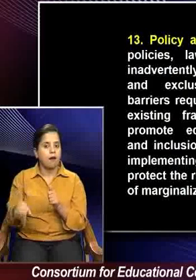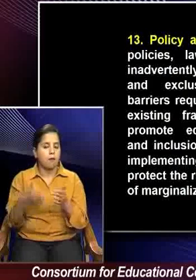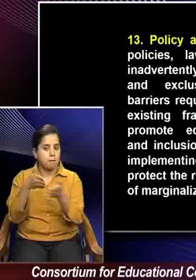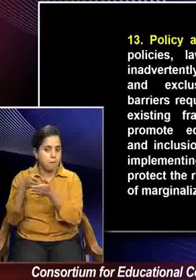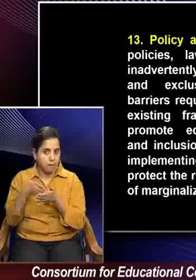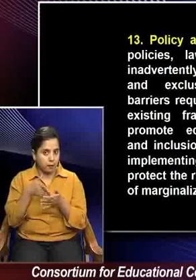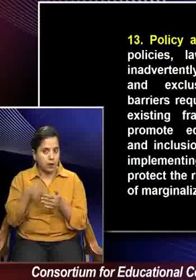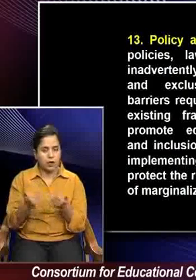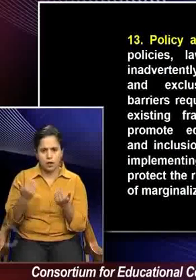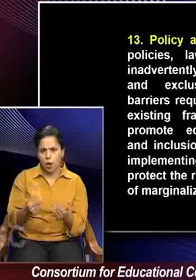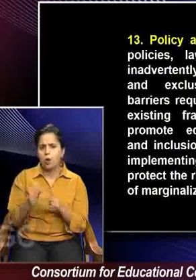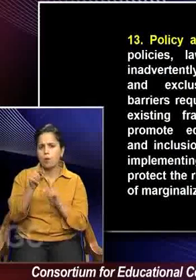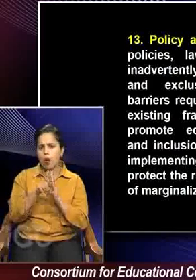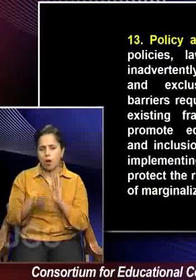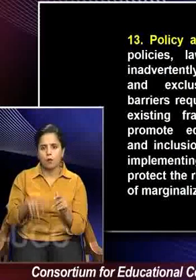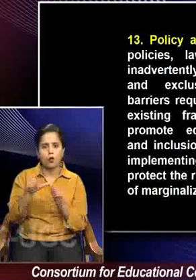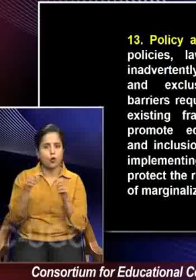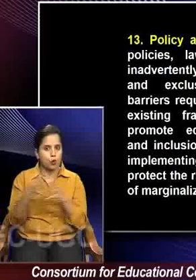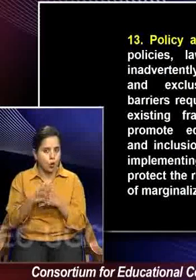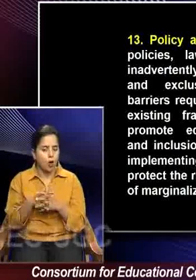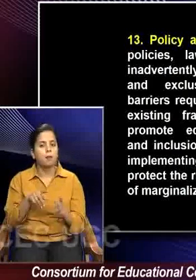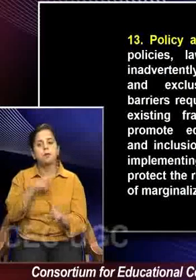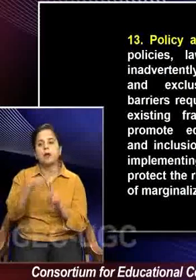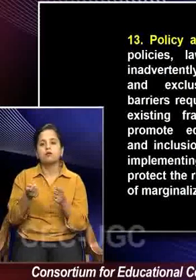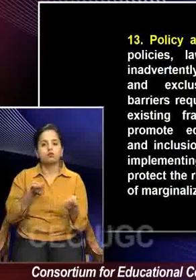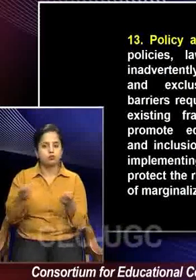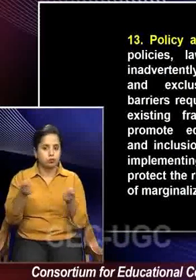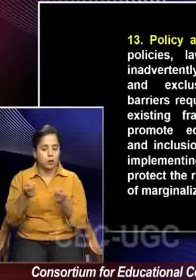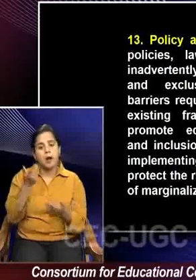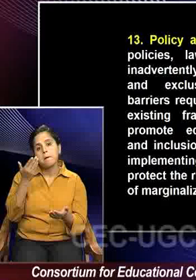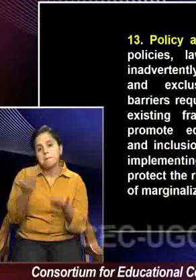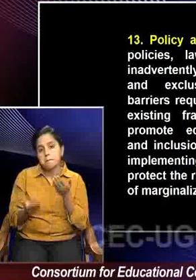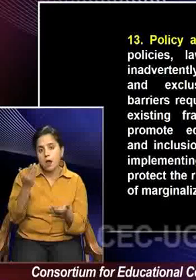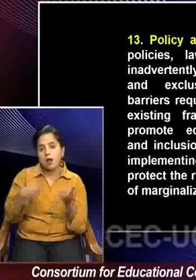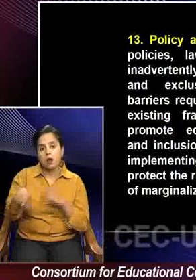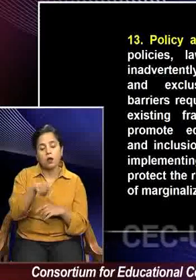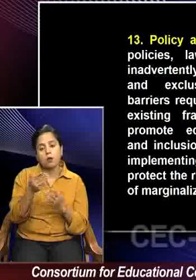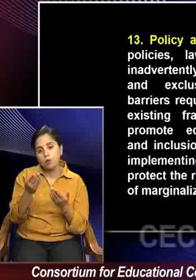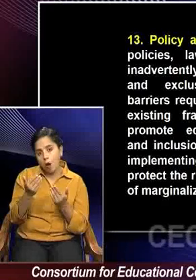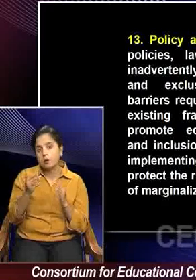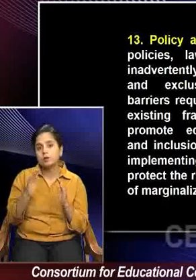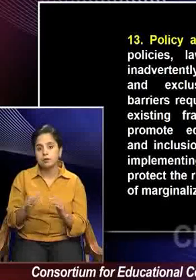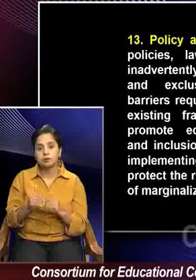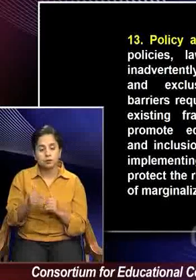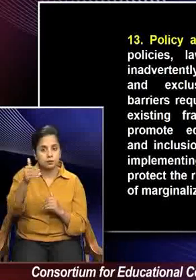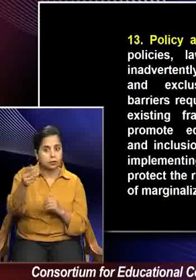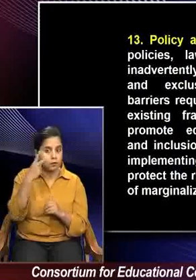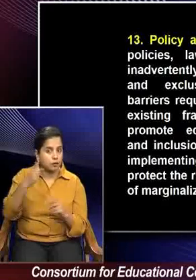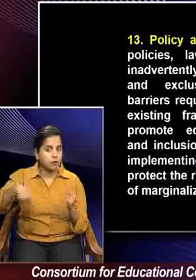Existing policies, laws and regulations may inadvertently